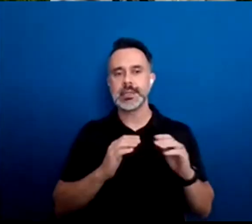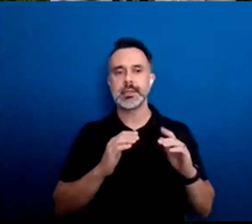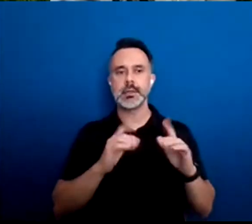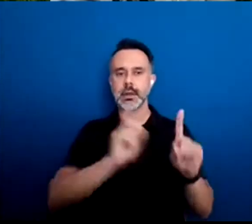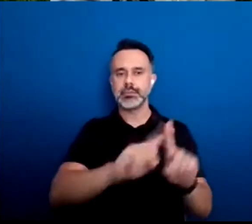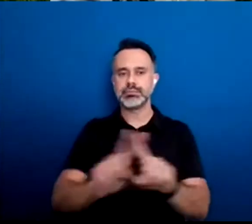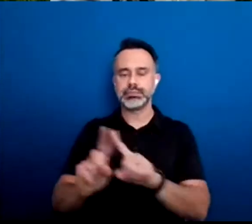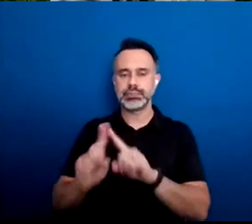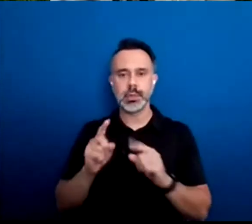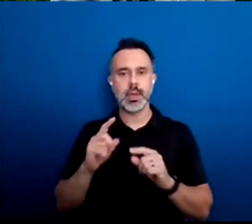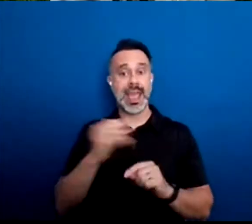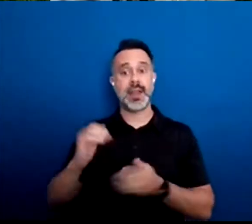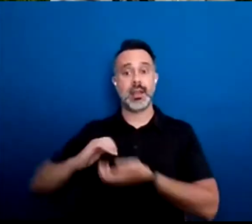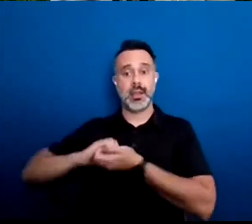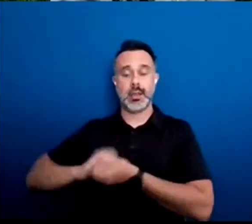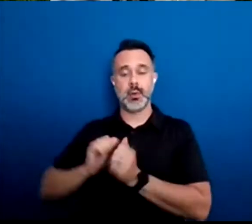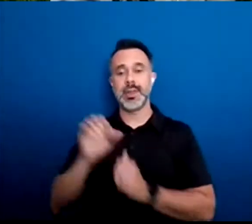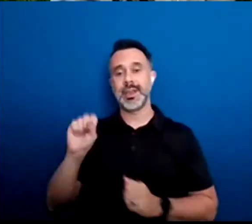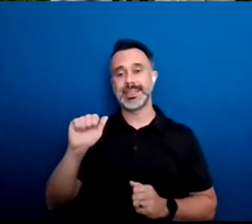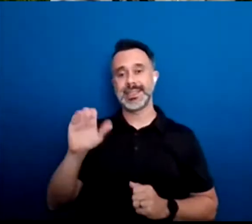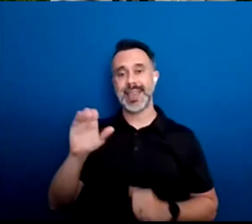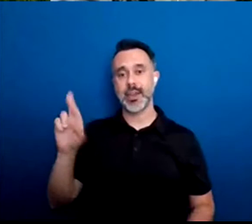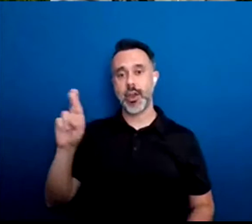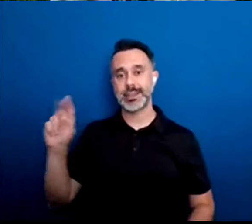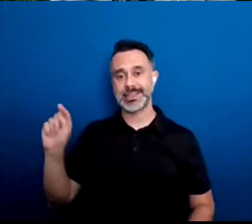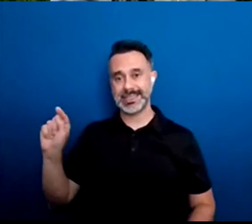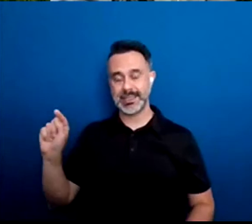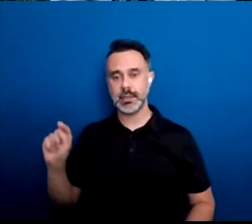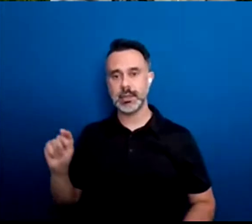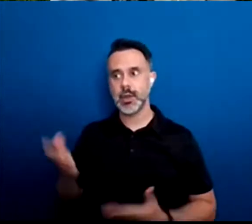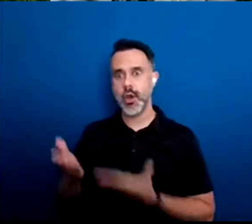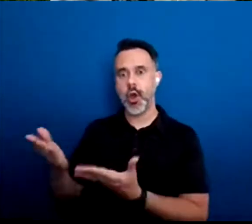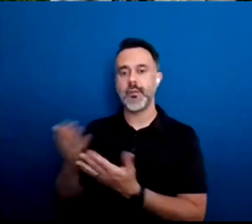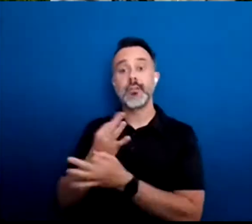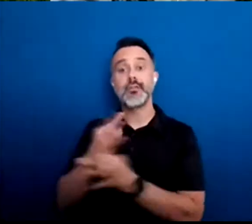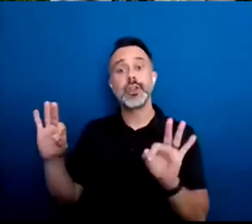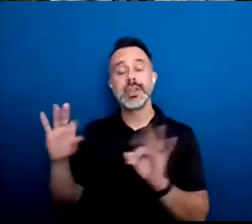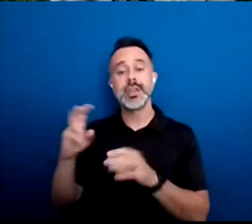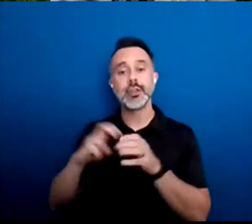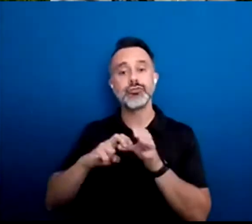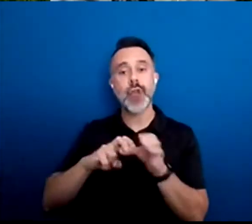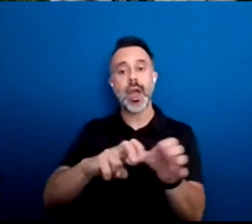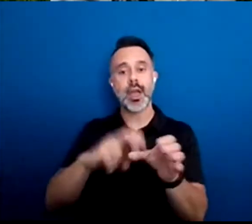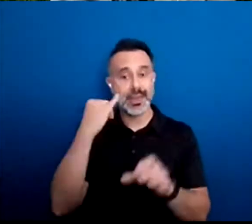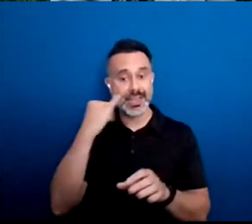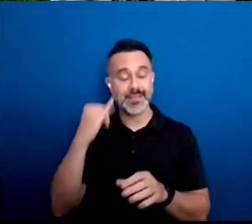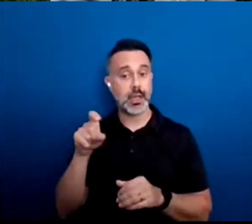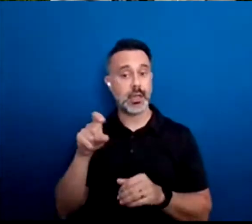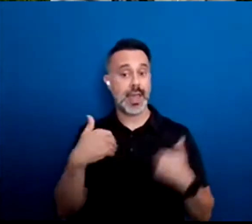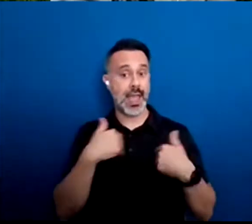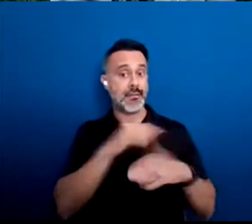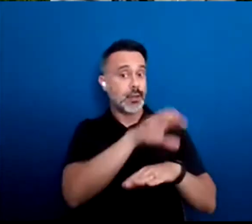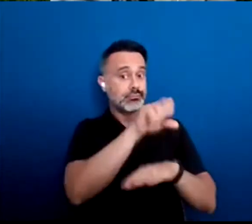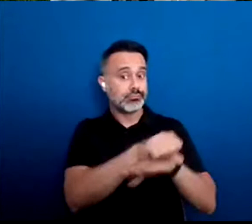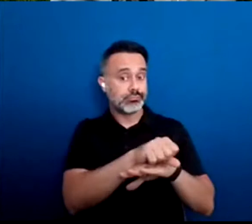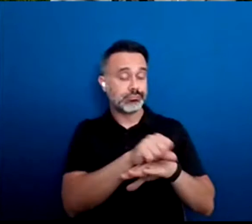SAC-RT that offers free rides for people who need to get to a vaccine appointment if they can show